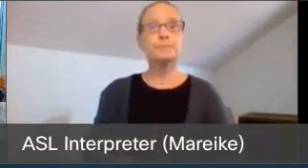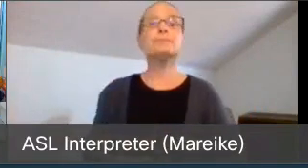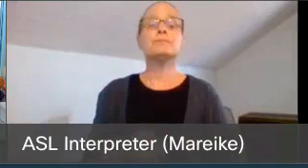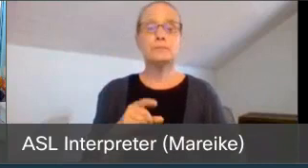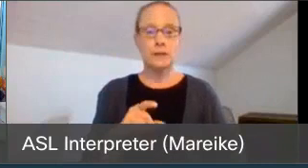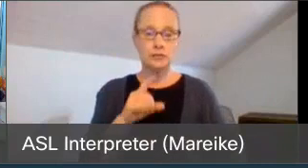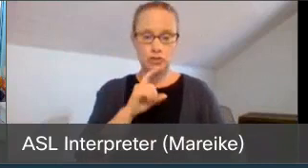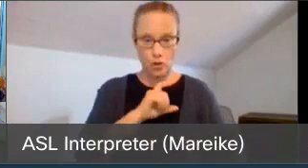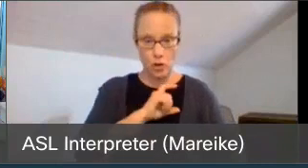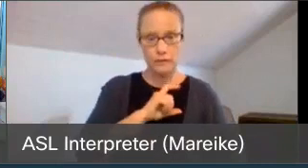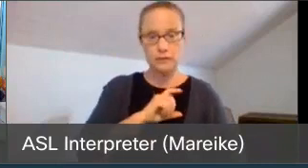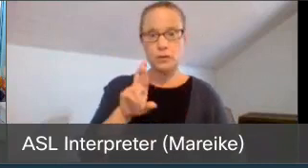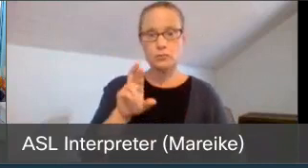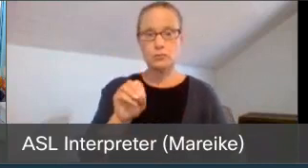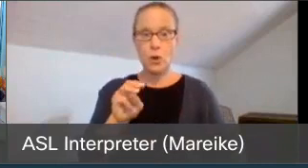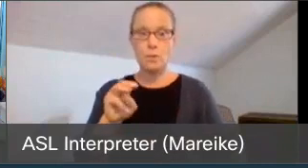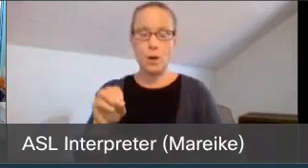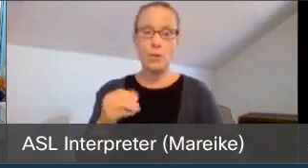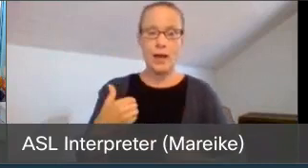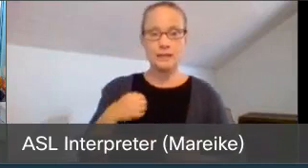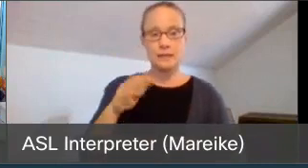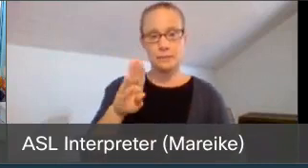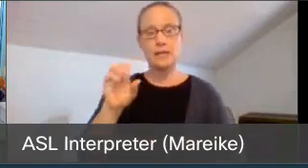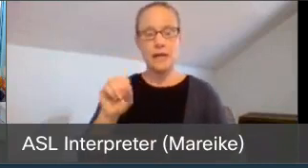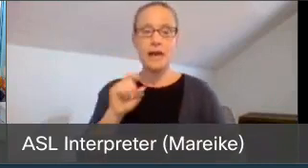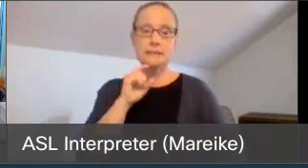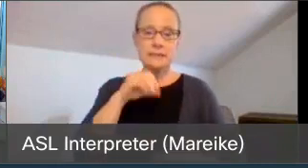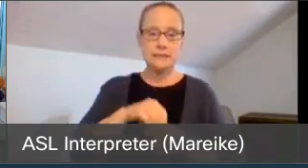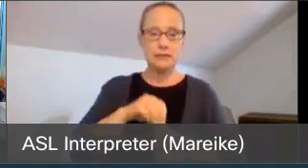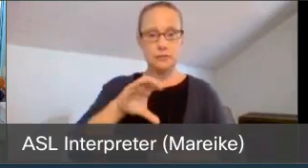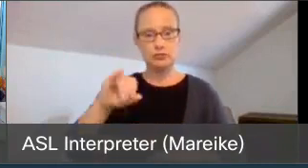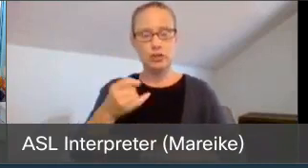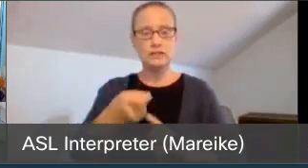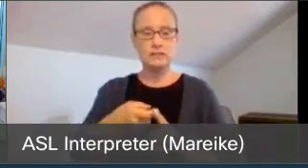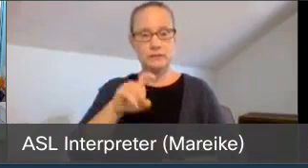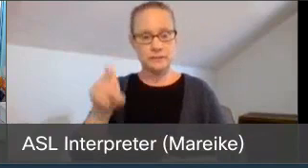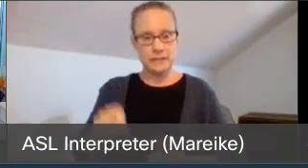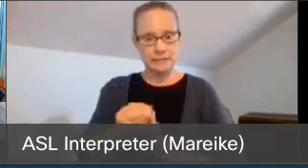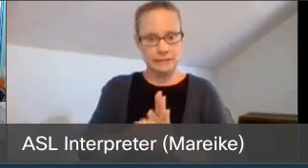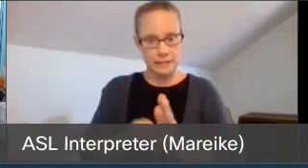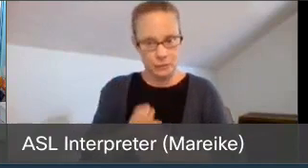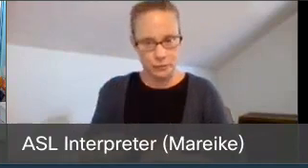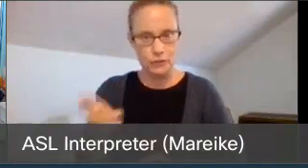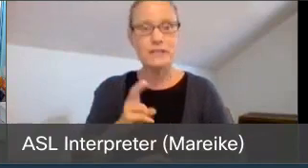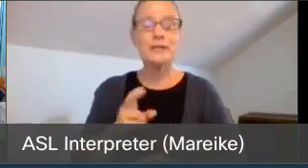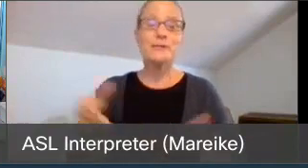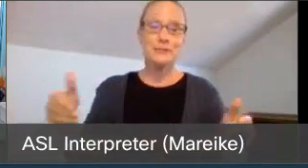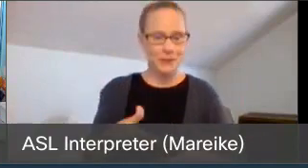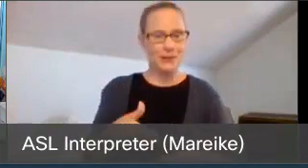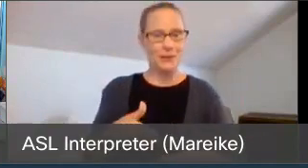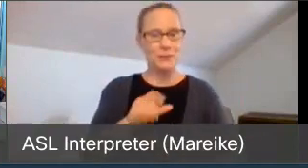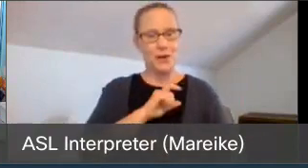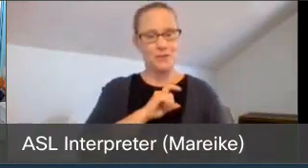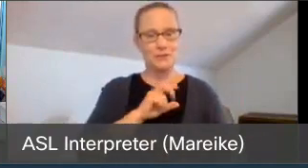Officer Romo has a Bachelor's of Science in Criminal Justice from Texas State University. So welcome, Officer